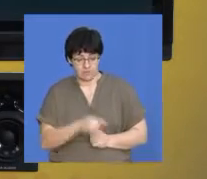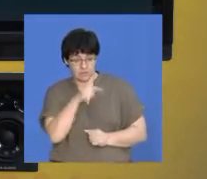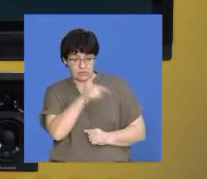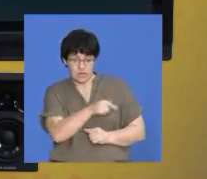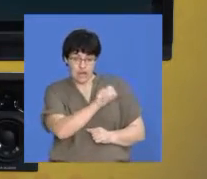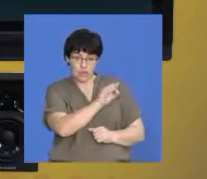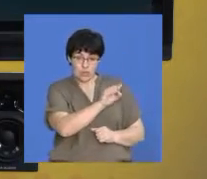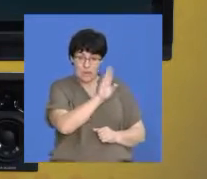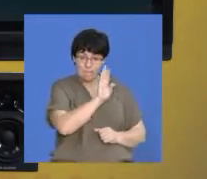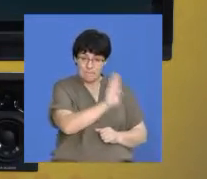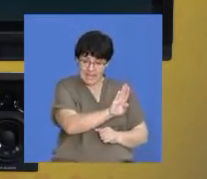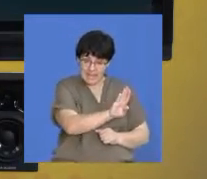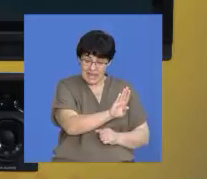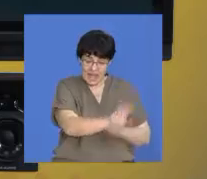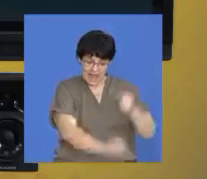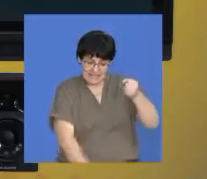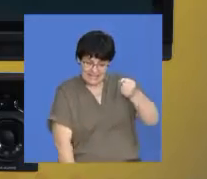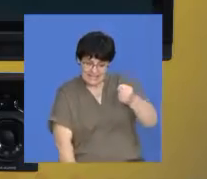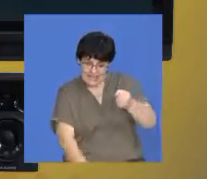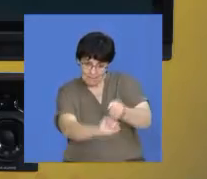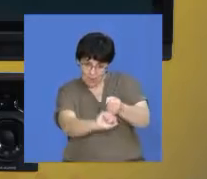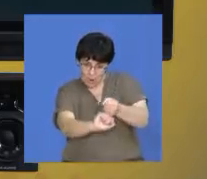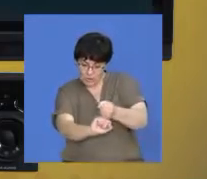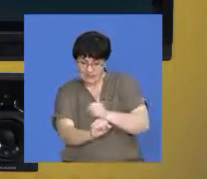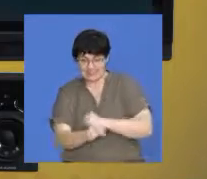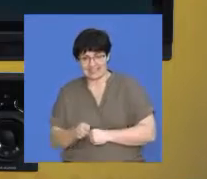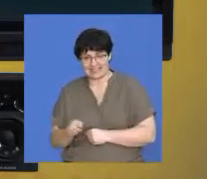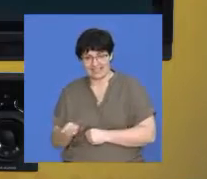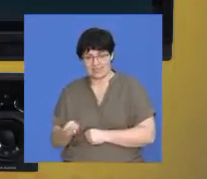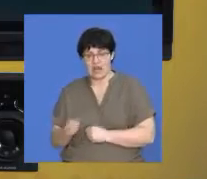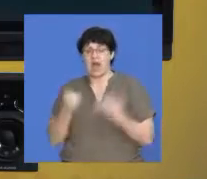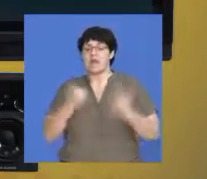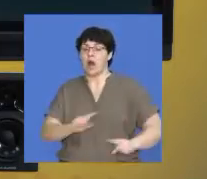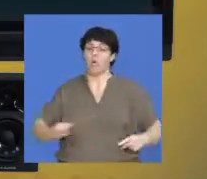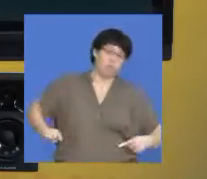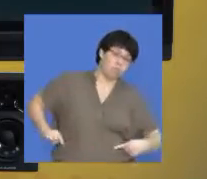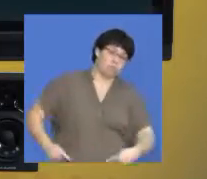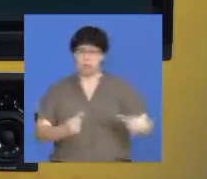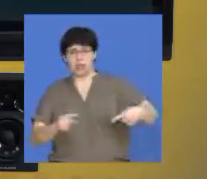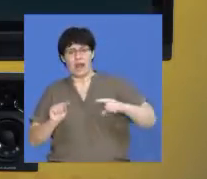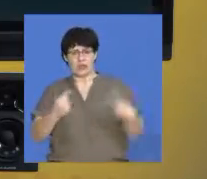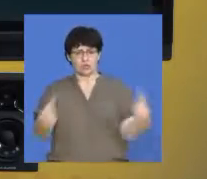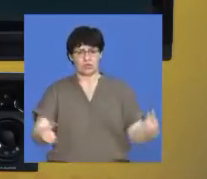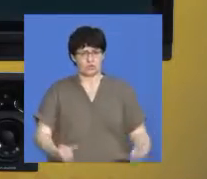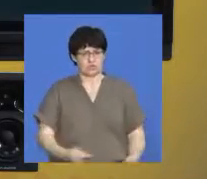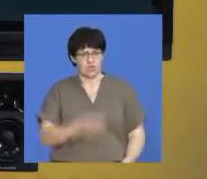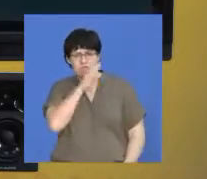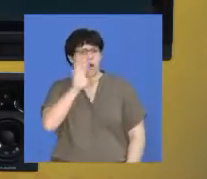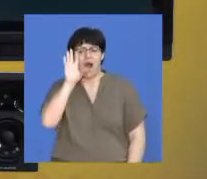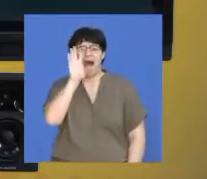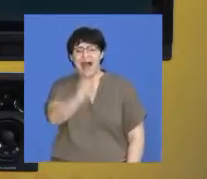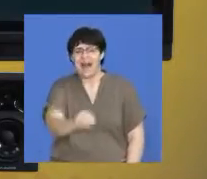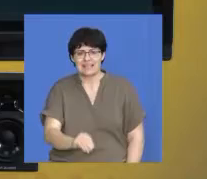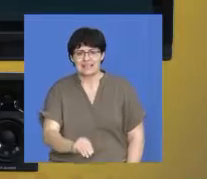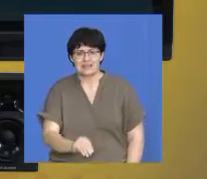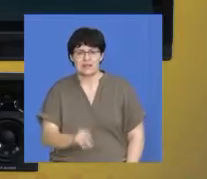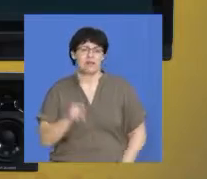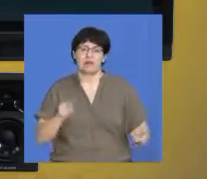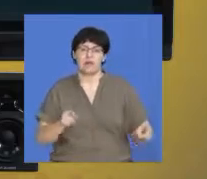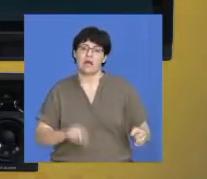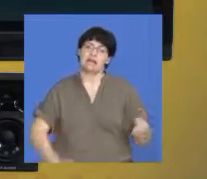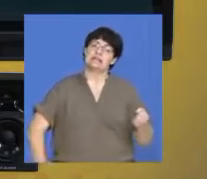source 3b supports. In your answer, you cannot dispute that. They are not asking you whether